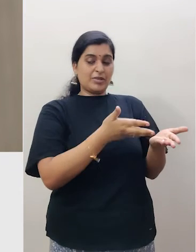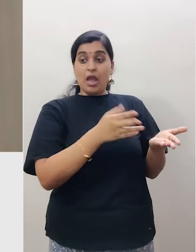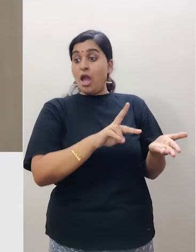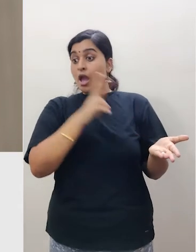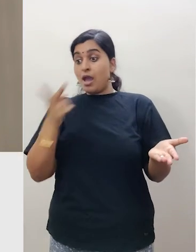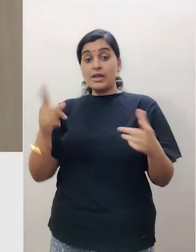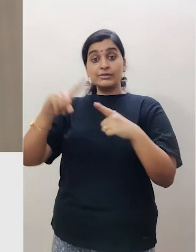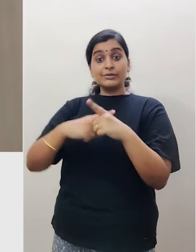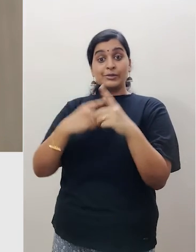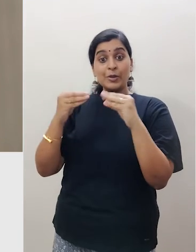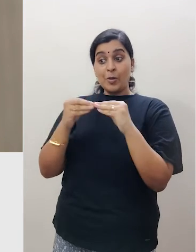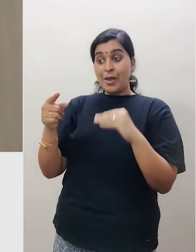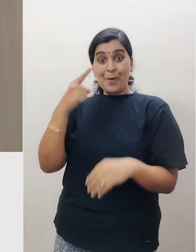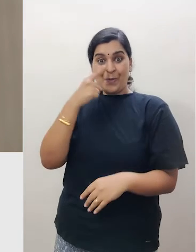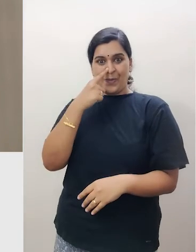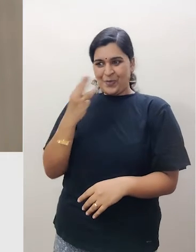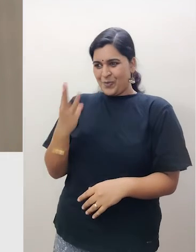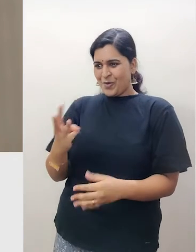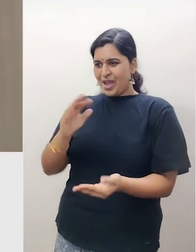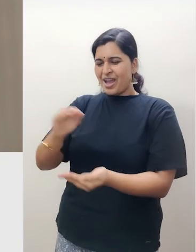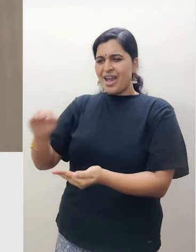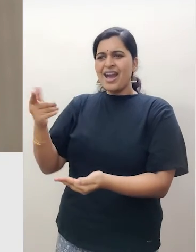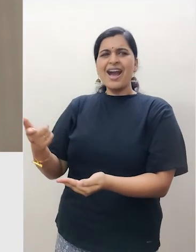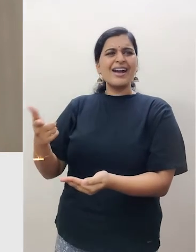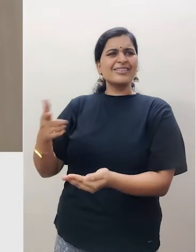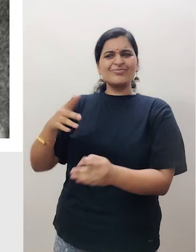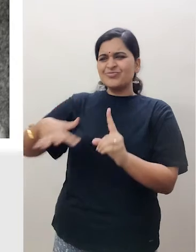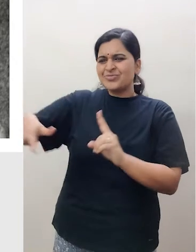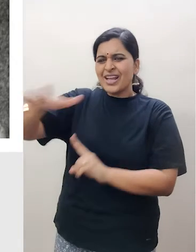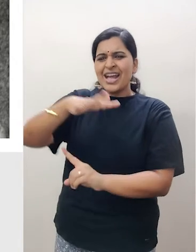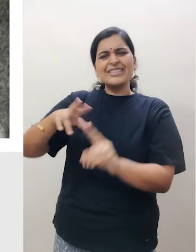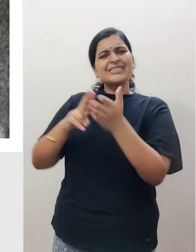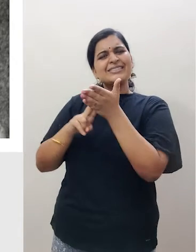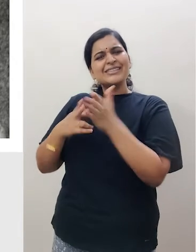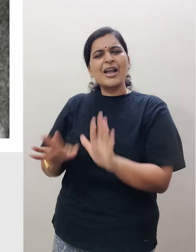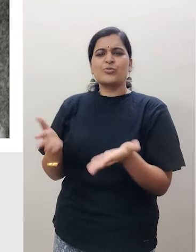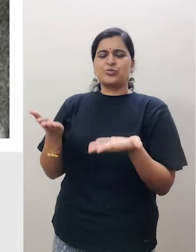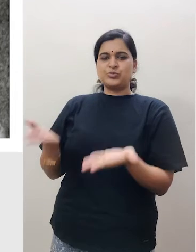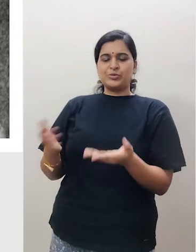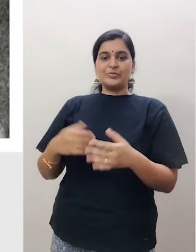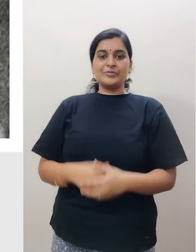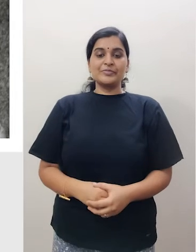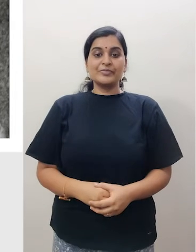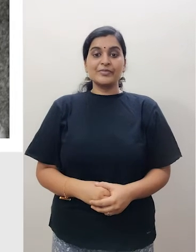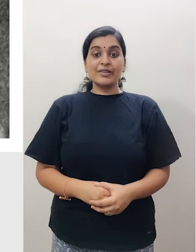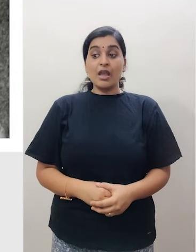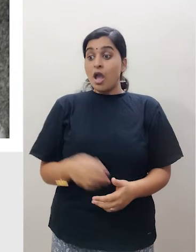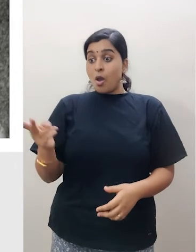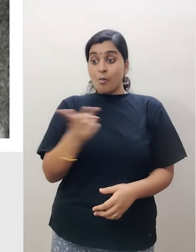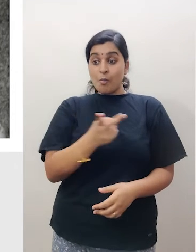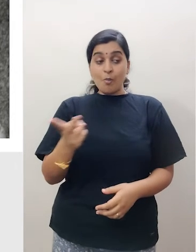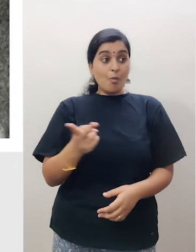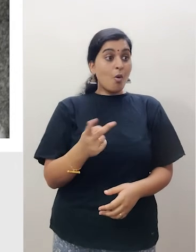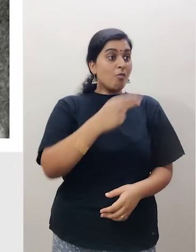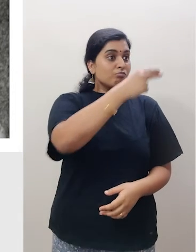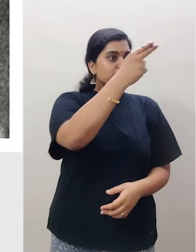Jyoti Bhatt's title, Harijun Girls from Kutch, is more reflective of the times. What immediately caught my attention with both works are